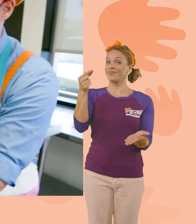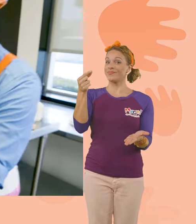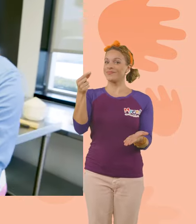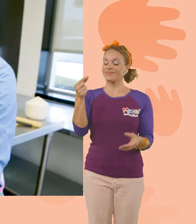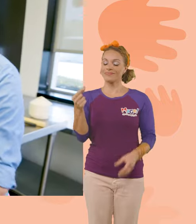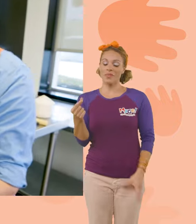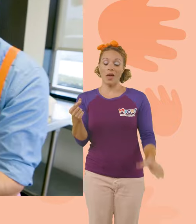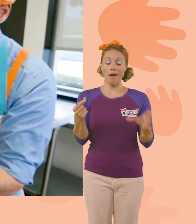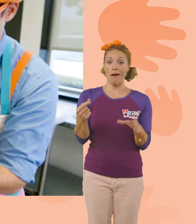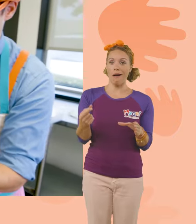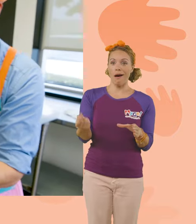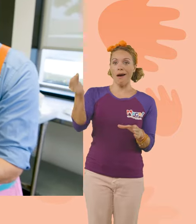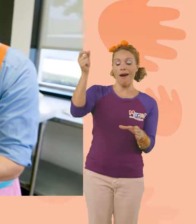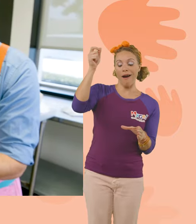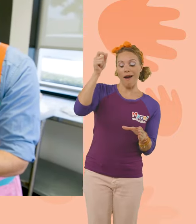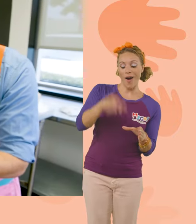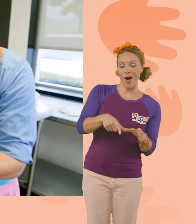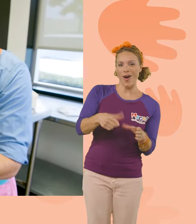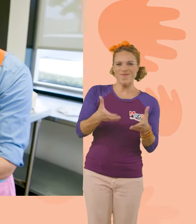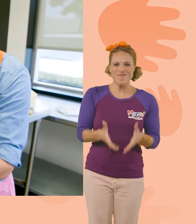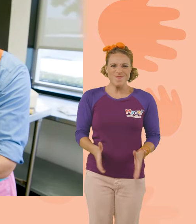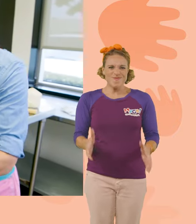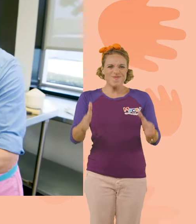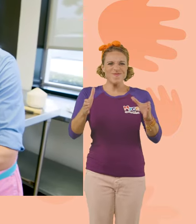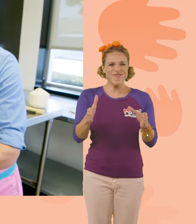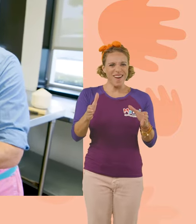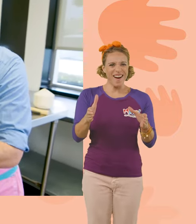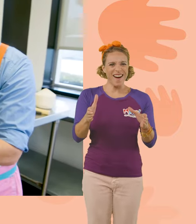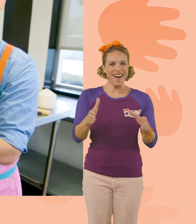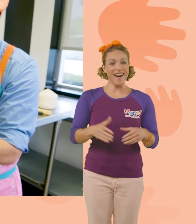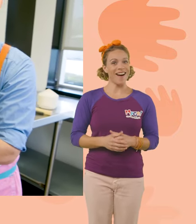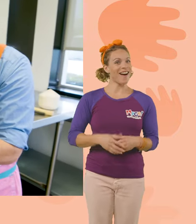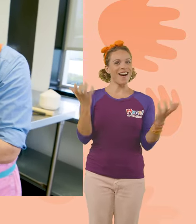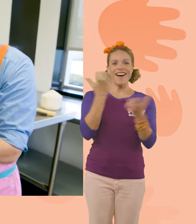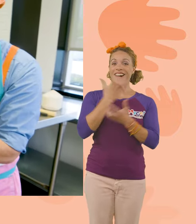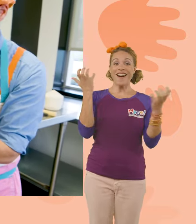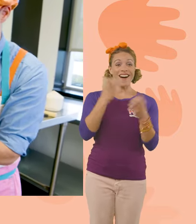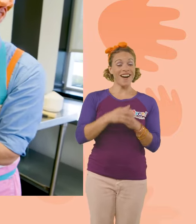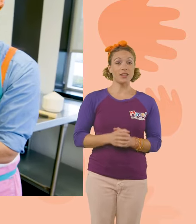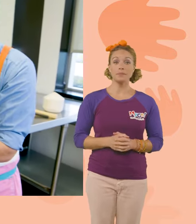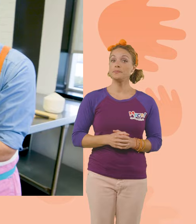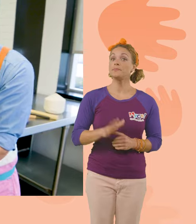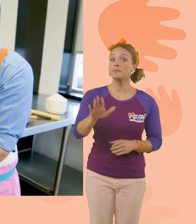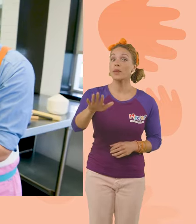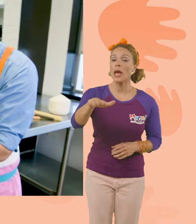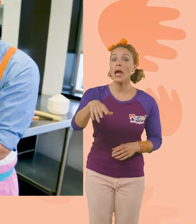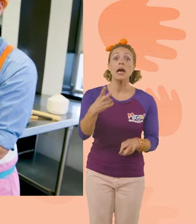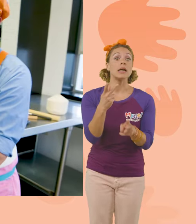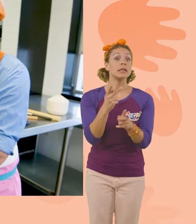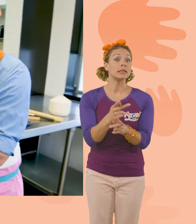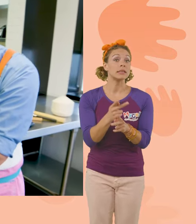you can put them right in our big bucket. Wow! And you keep the